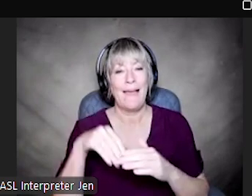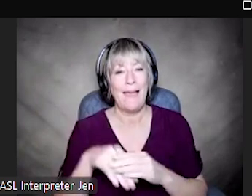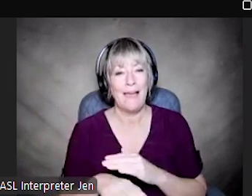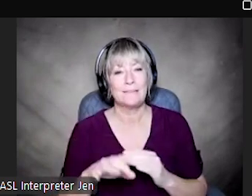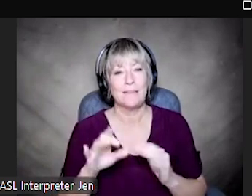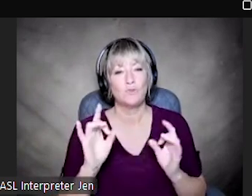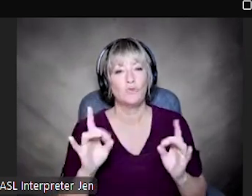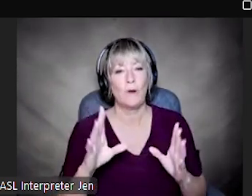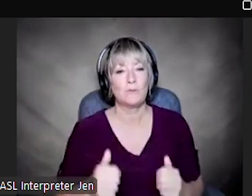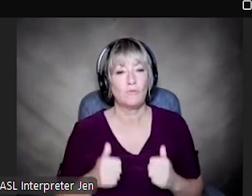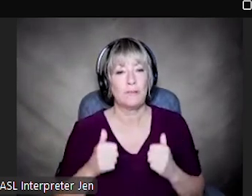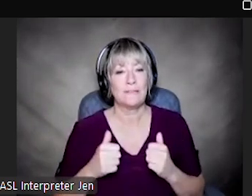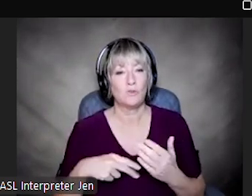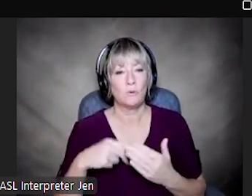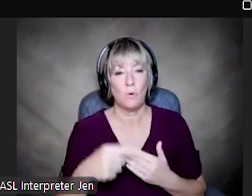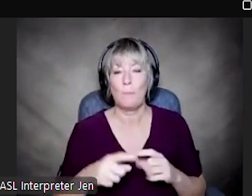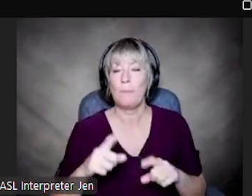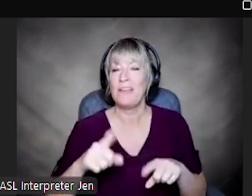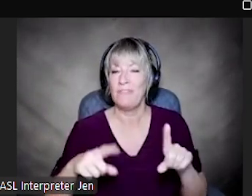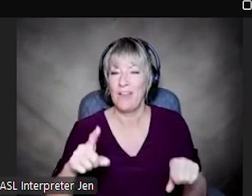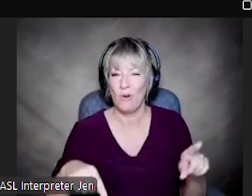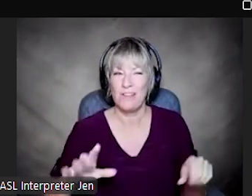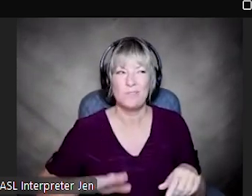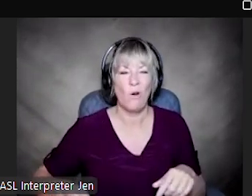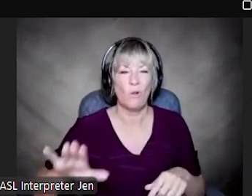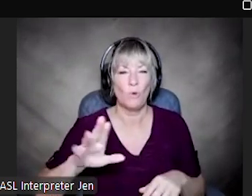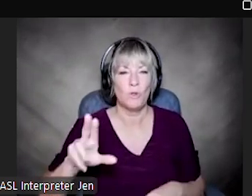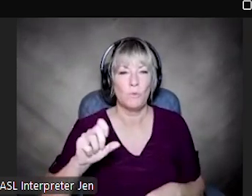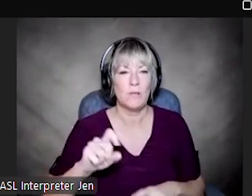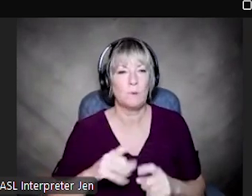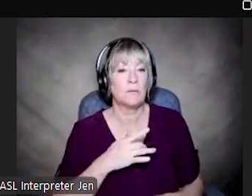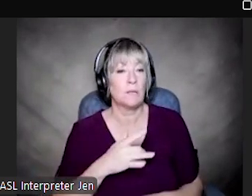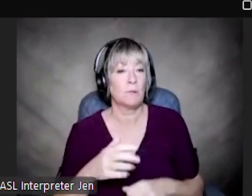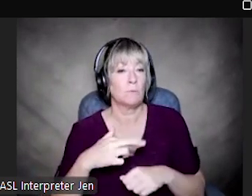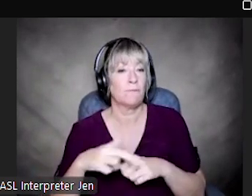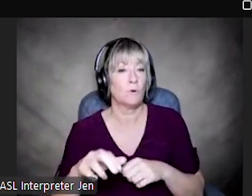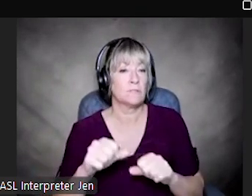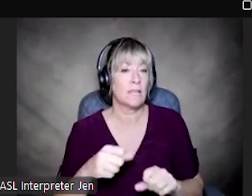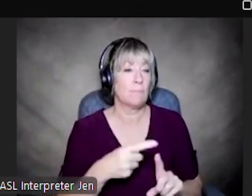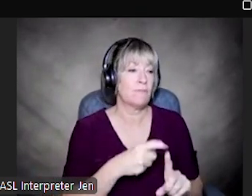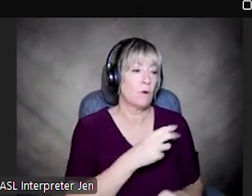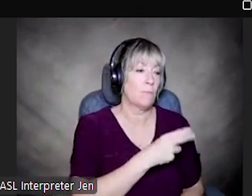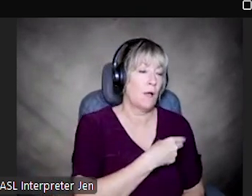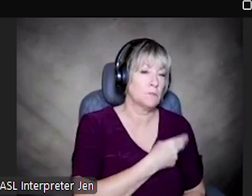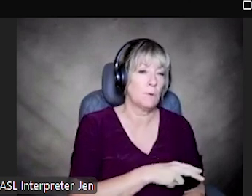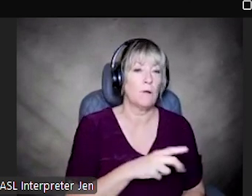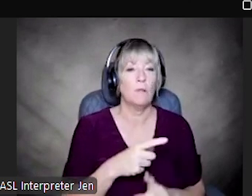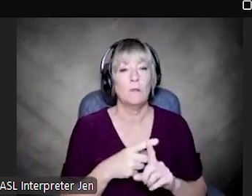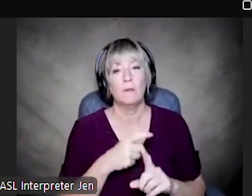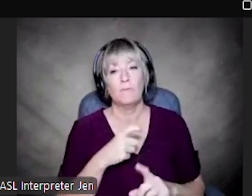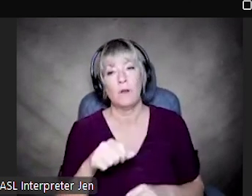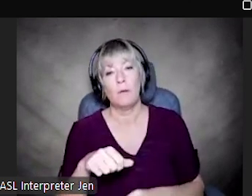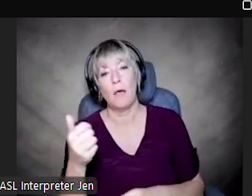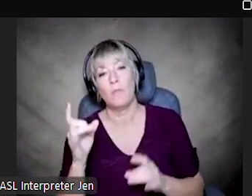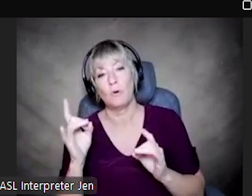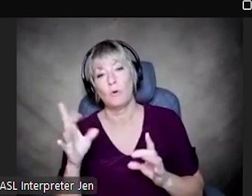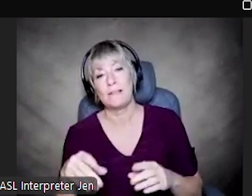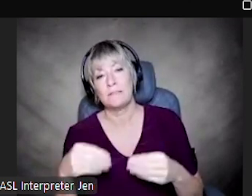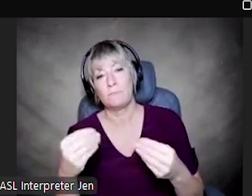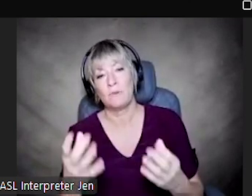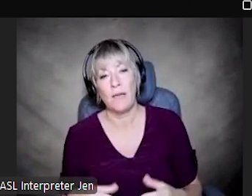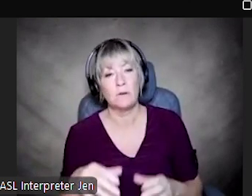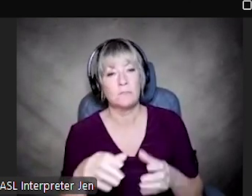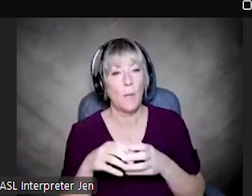crisis residential programs vary across the country, but typically referrals can come from hospitals, from other crisis providers,